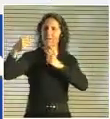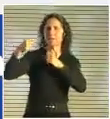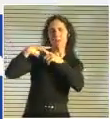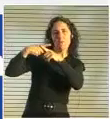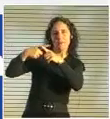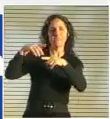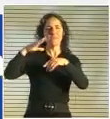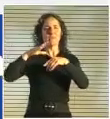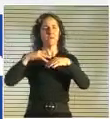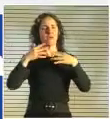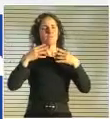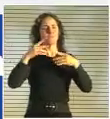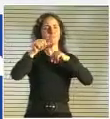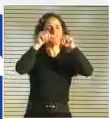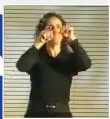impact.